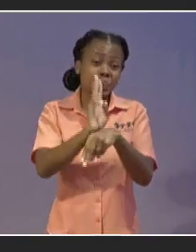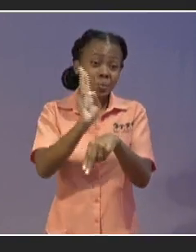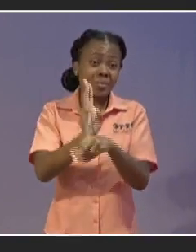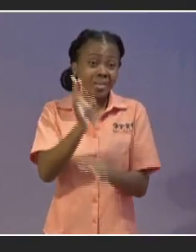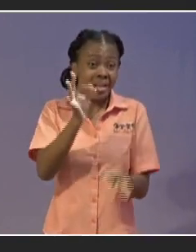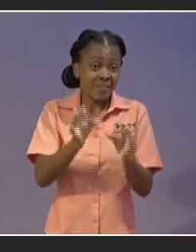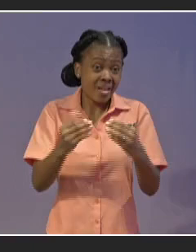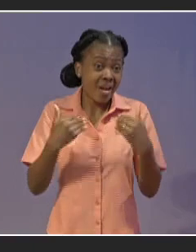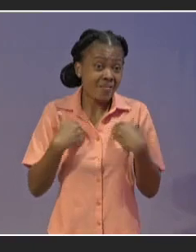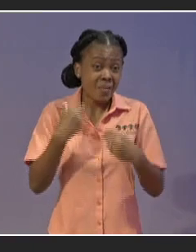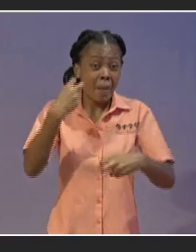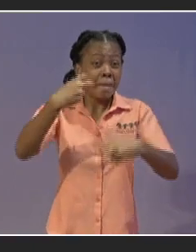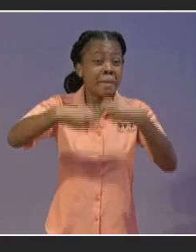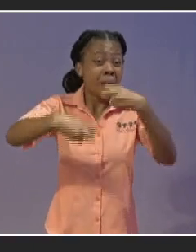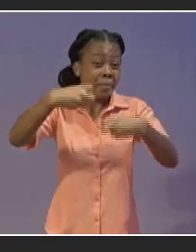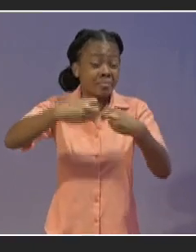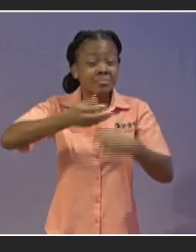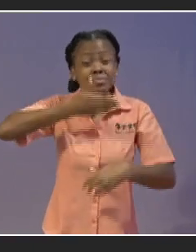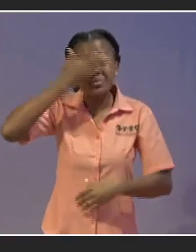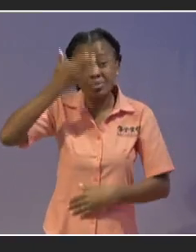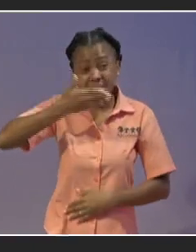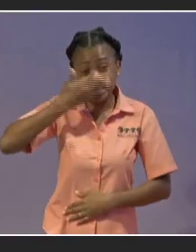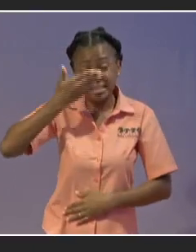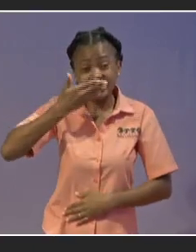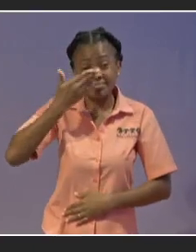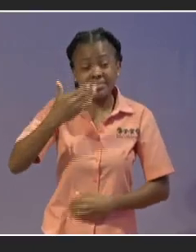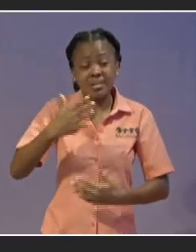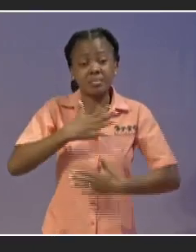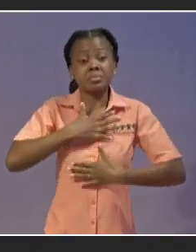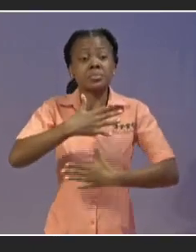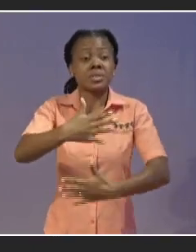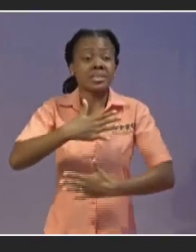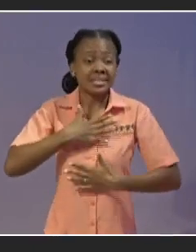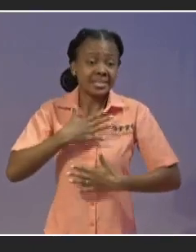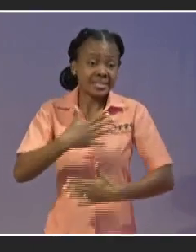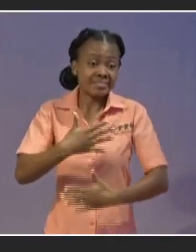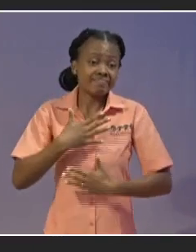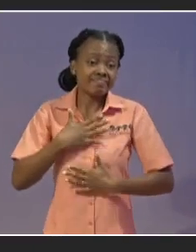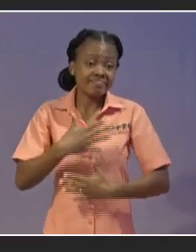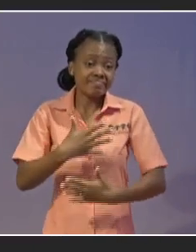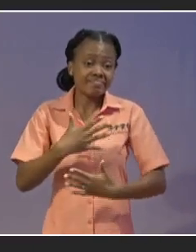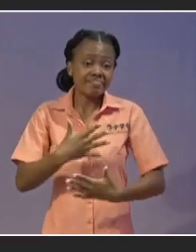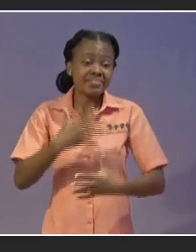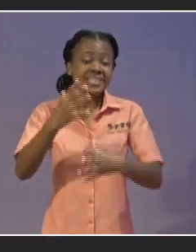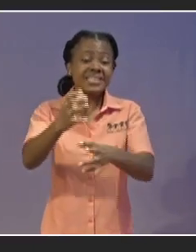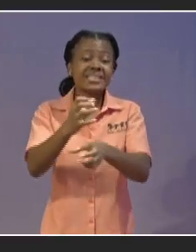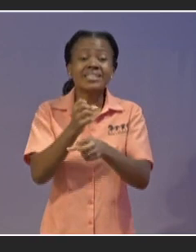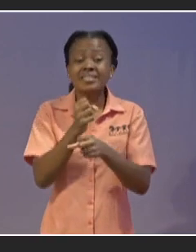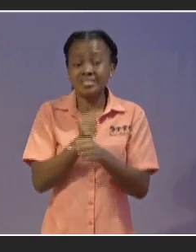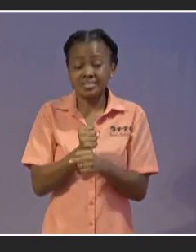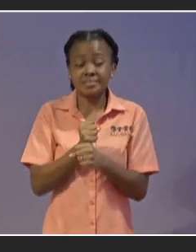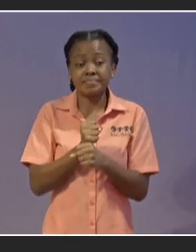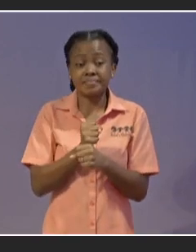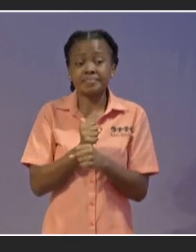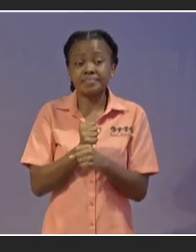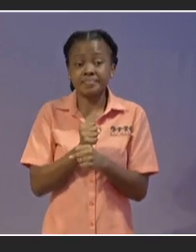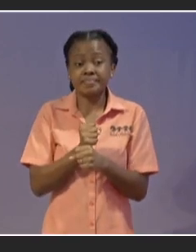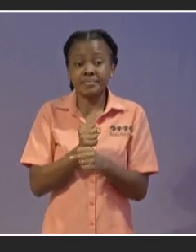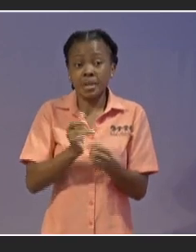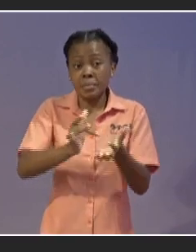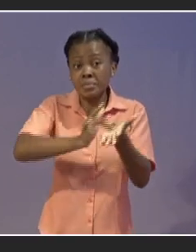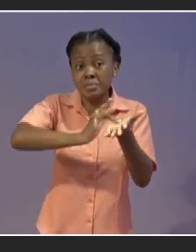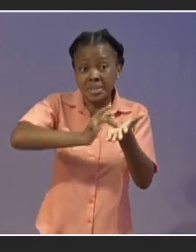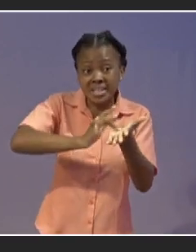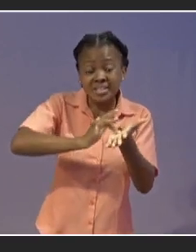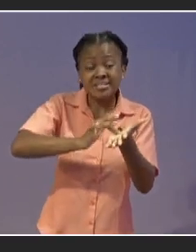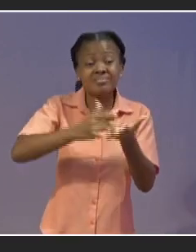just to help them with that congestion. And also, get your peeps, get your medical peeps. Use your technology and